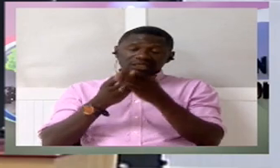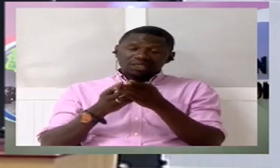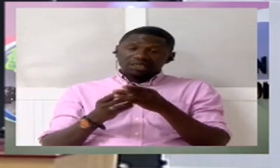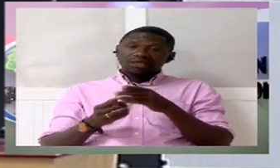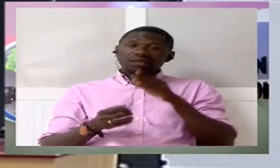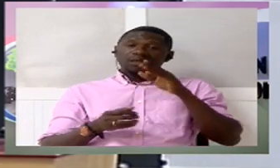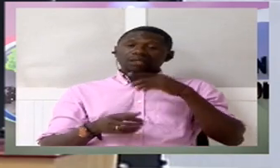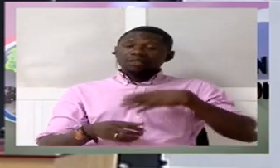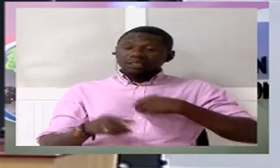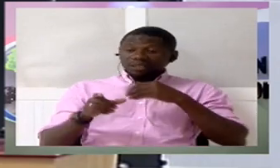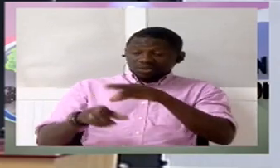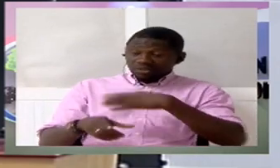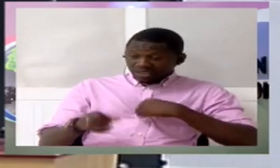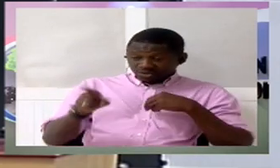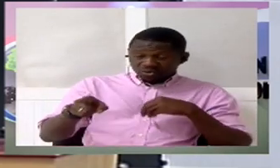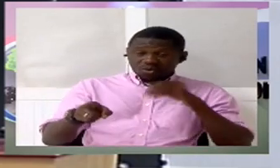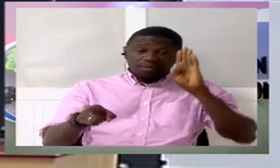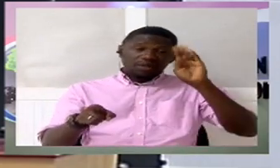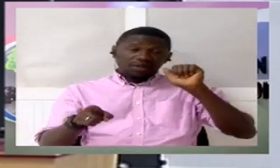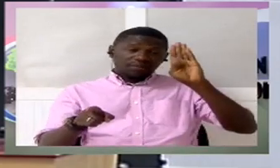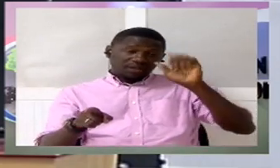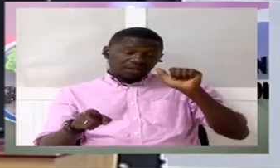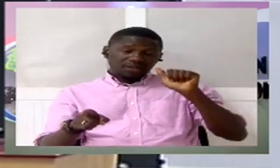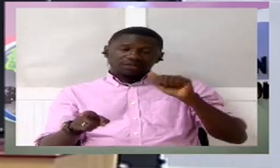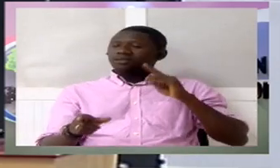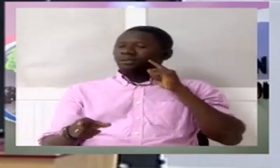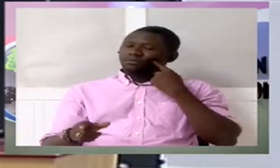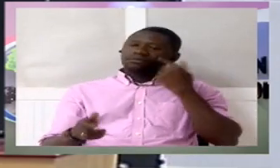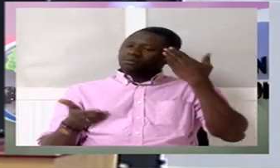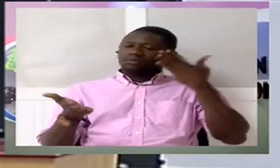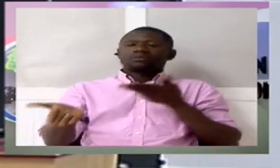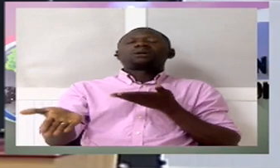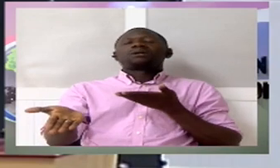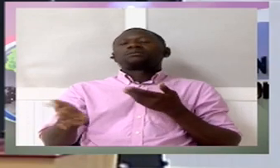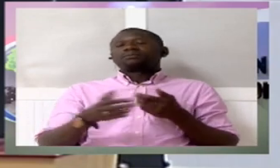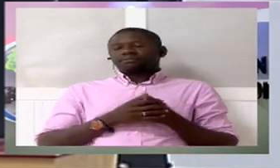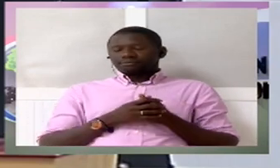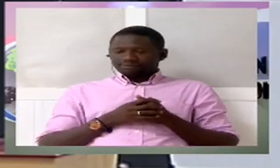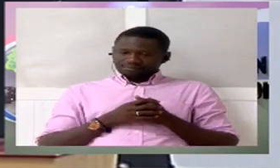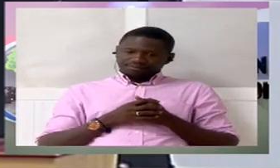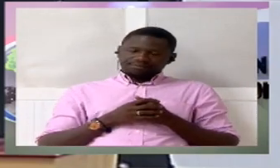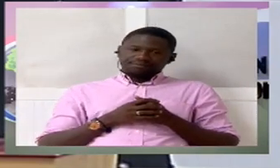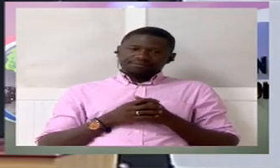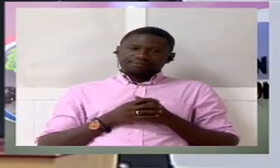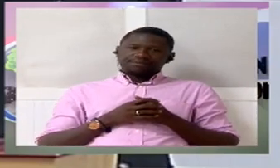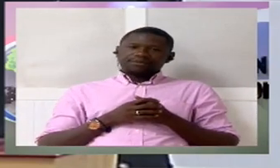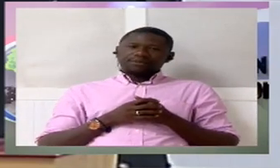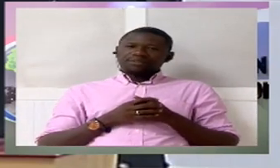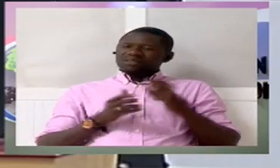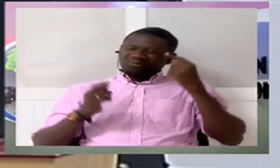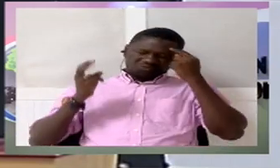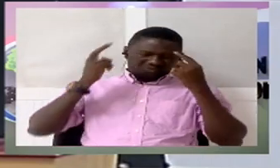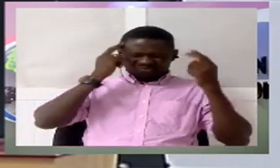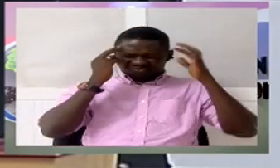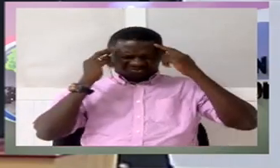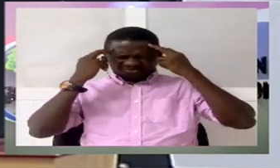Since when it is said that they are Baba Job's children, the stigma comes through that. They